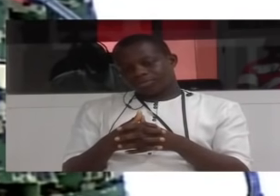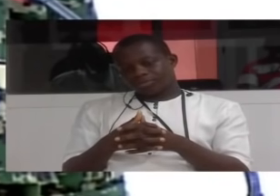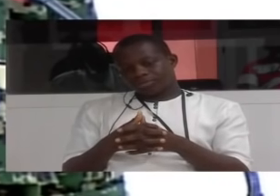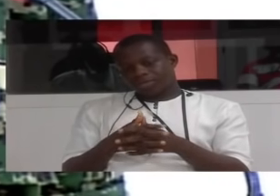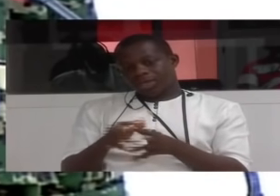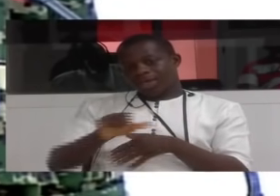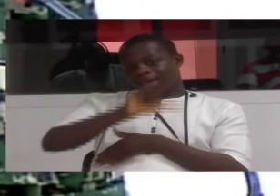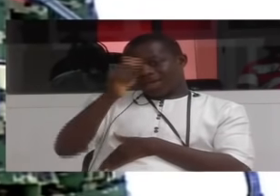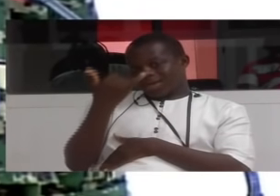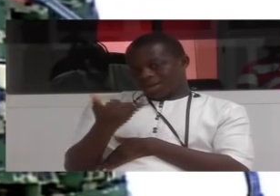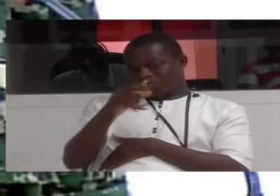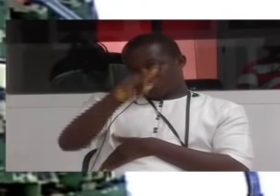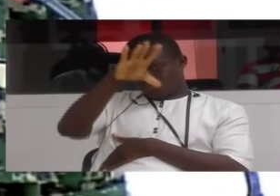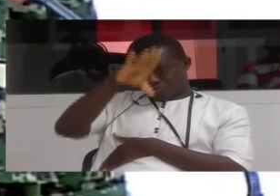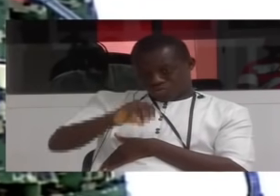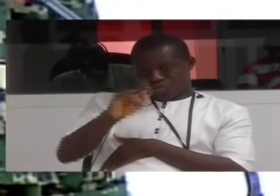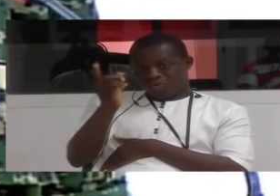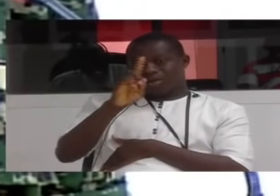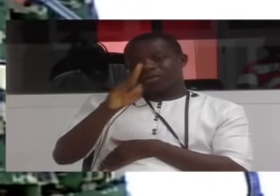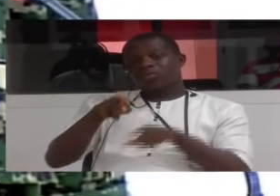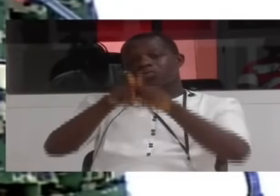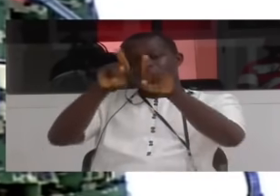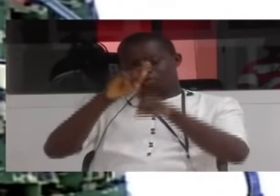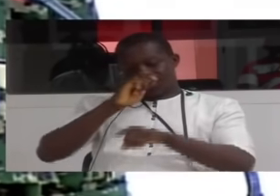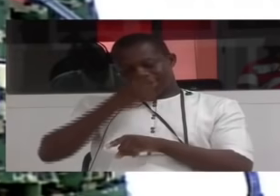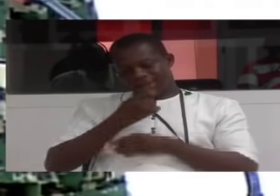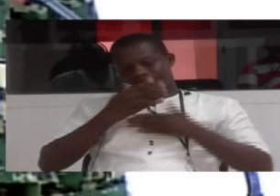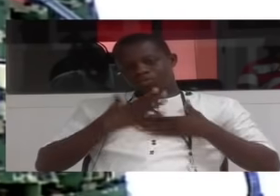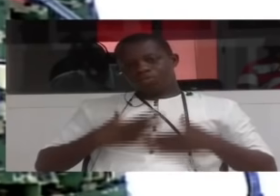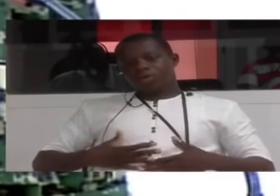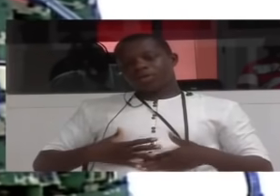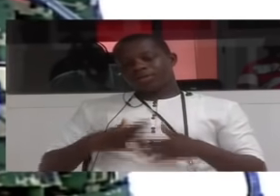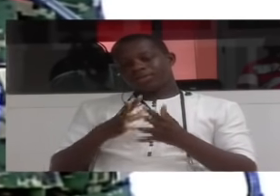And what did you do with his corpse? Legi lan ngeen def ak niwam bi?